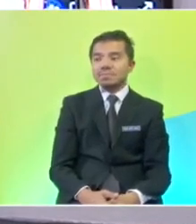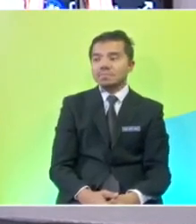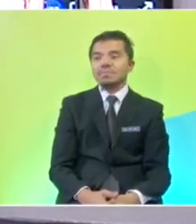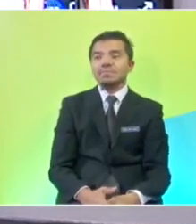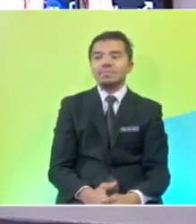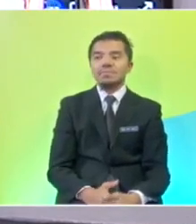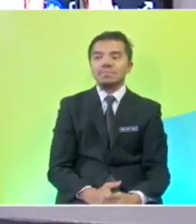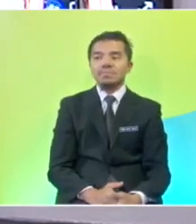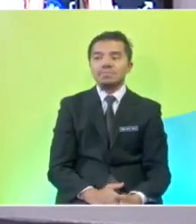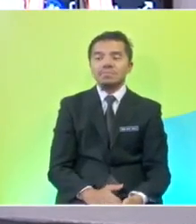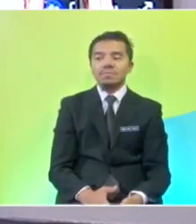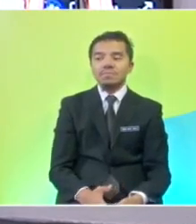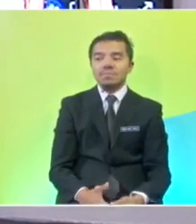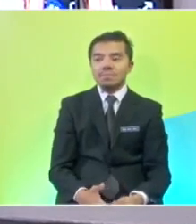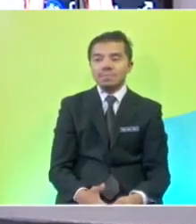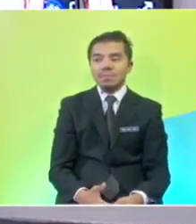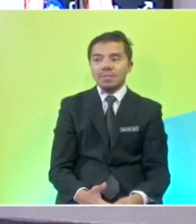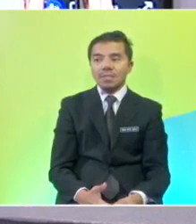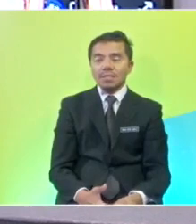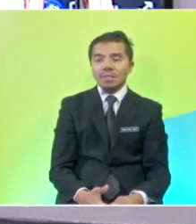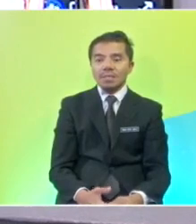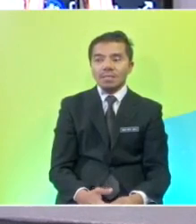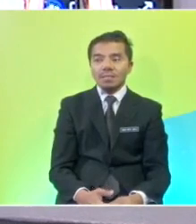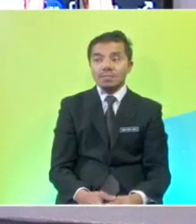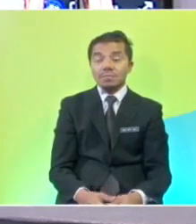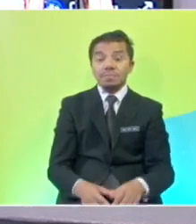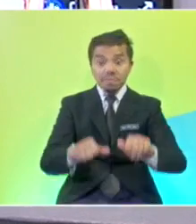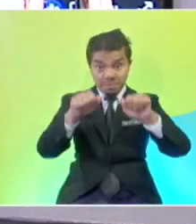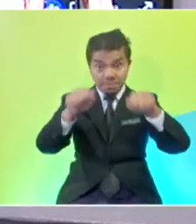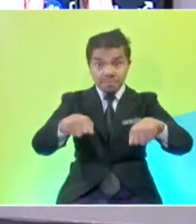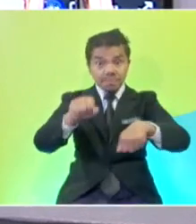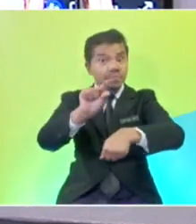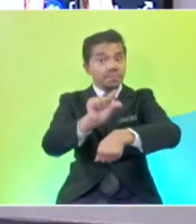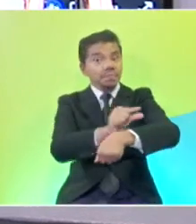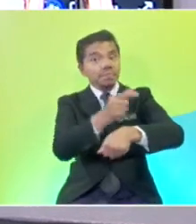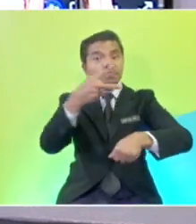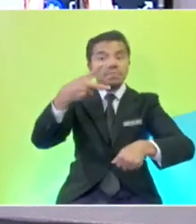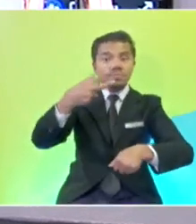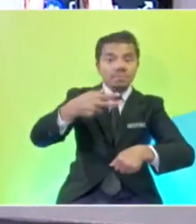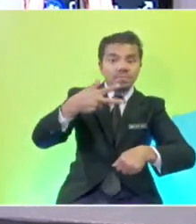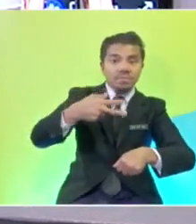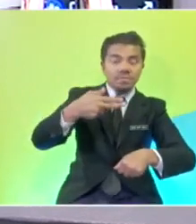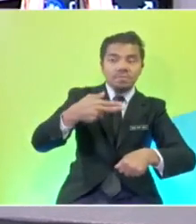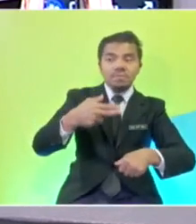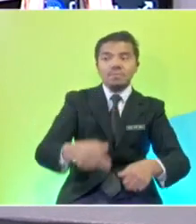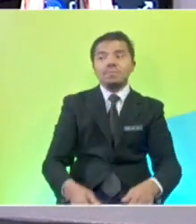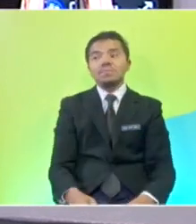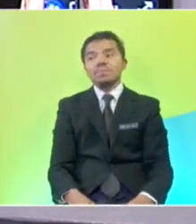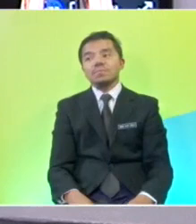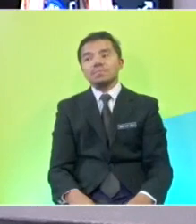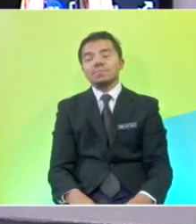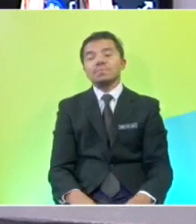blue. And don't forget, pupils, if you're using your scissors, this is a sharp object, so make sure to do